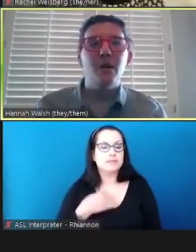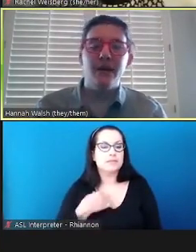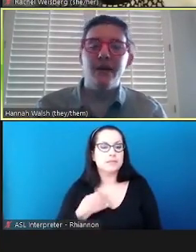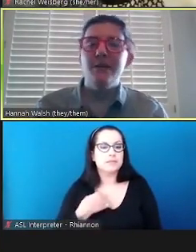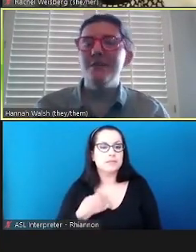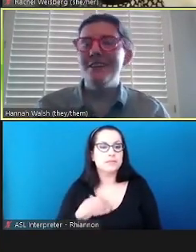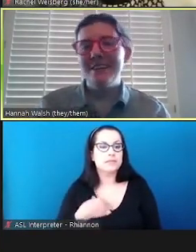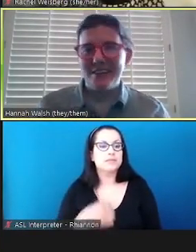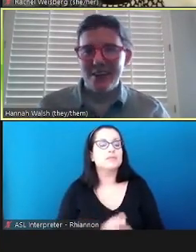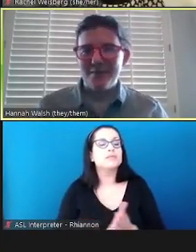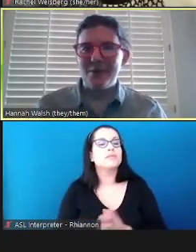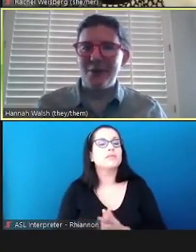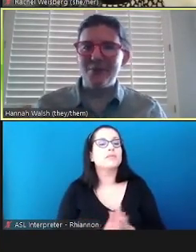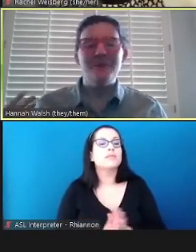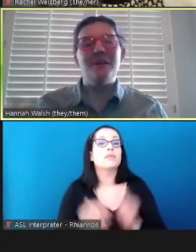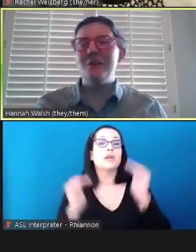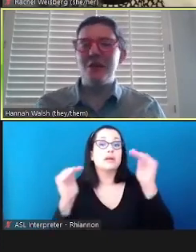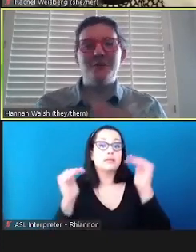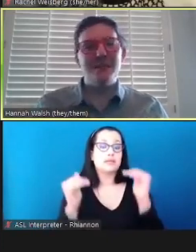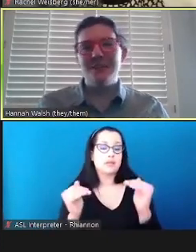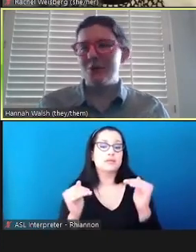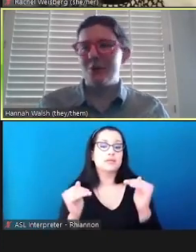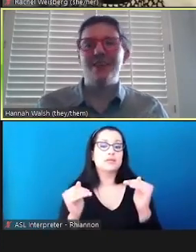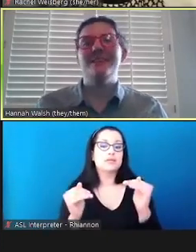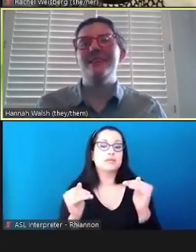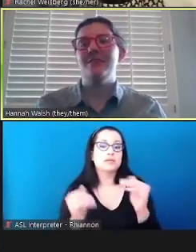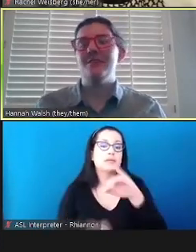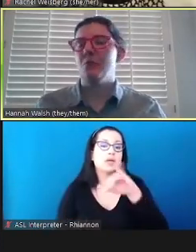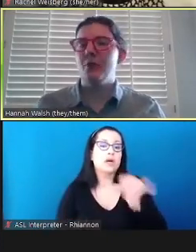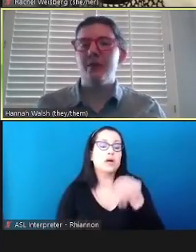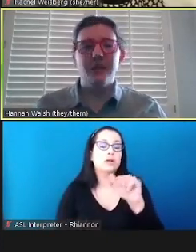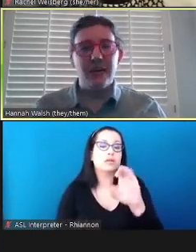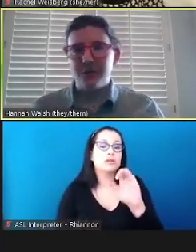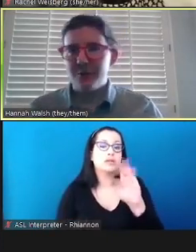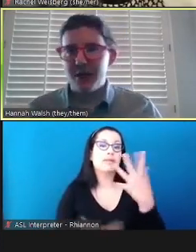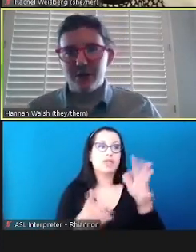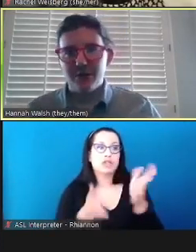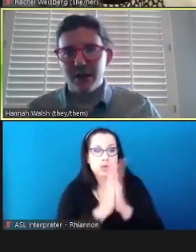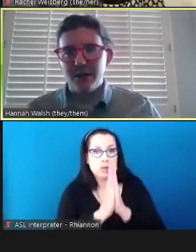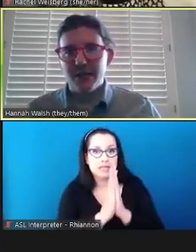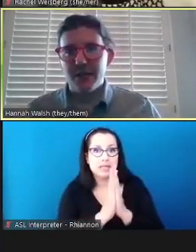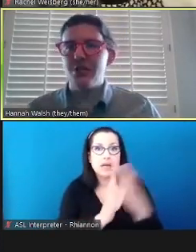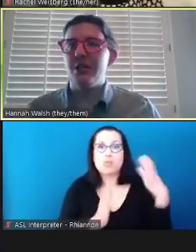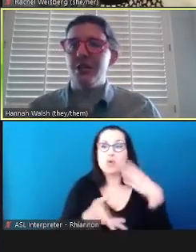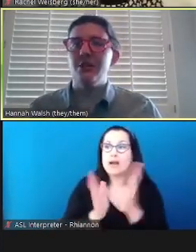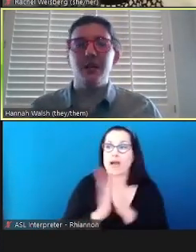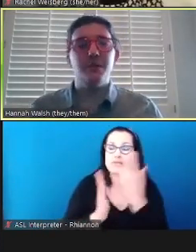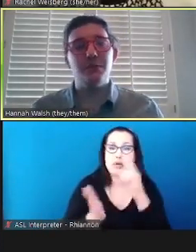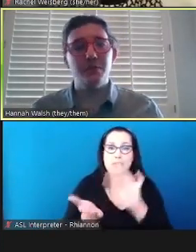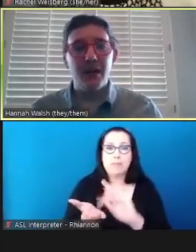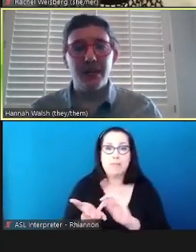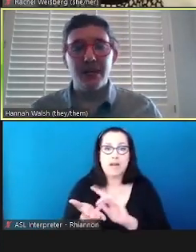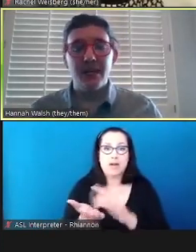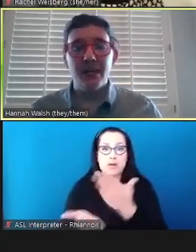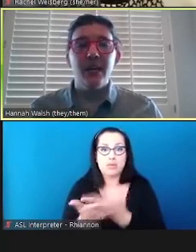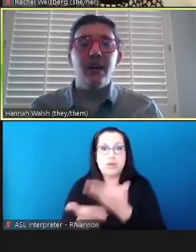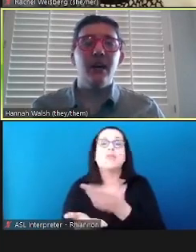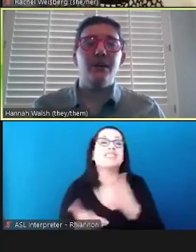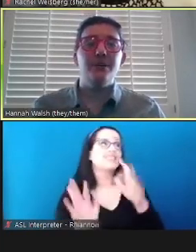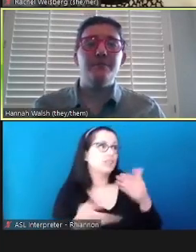Okay, so the next step, Jacob's made his request. His employer has asked for medical documentation. Jacob has provided